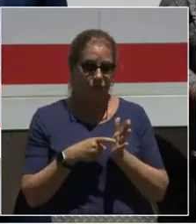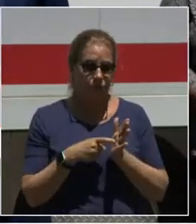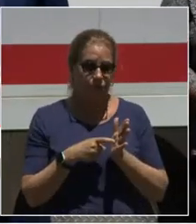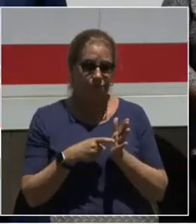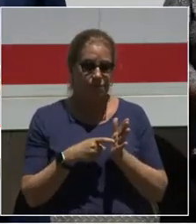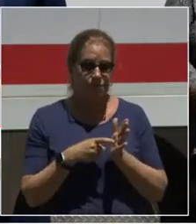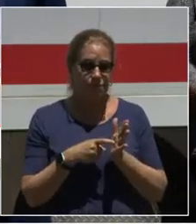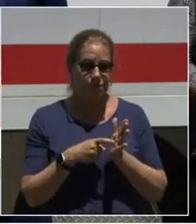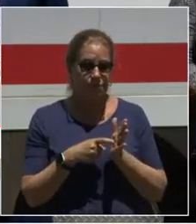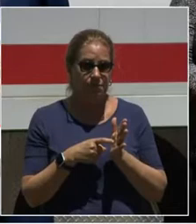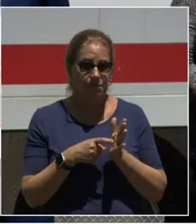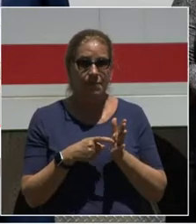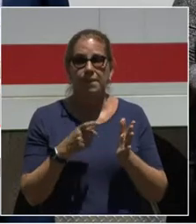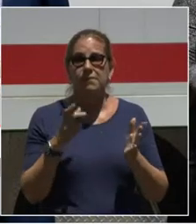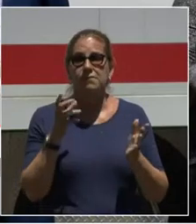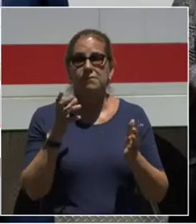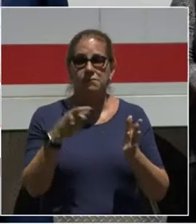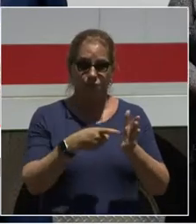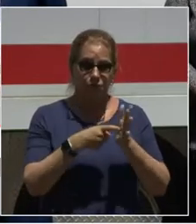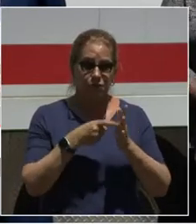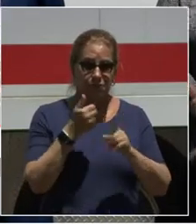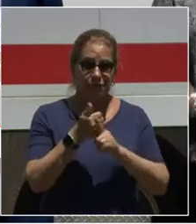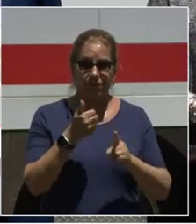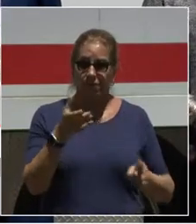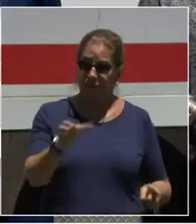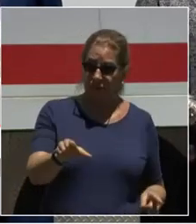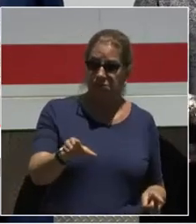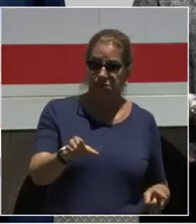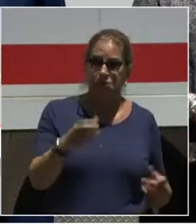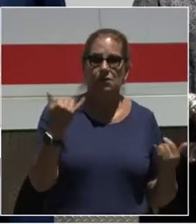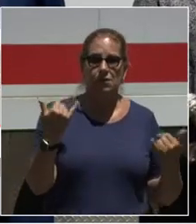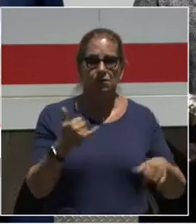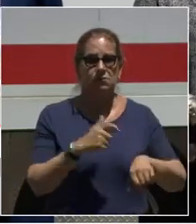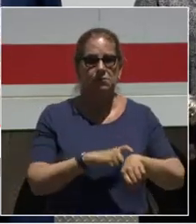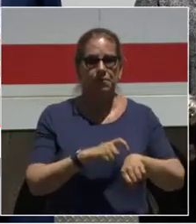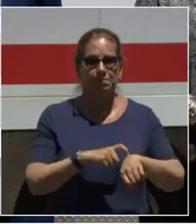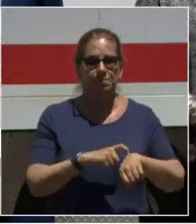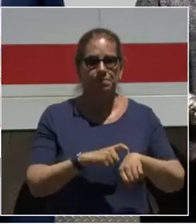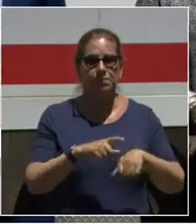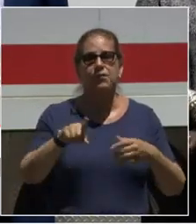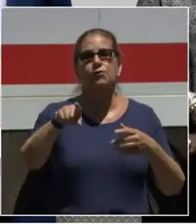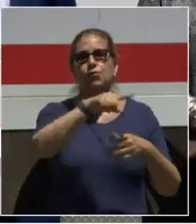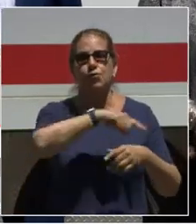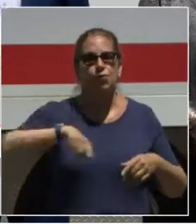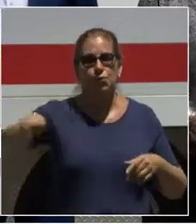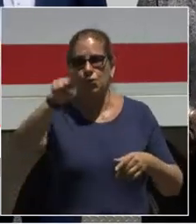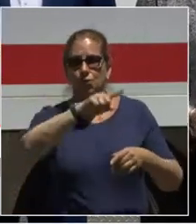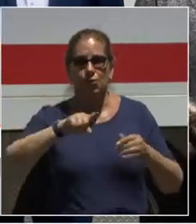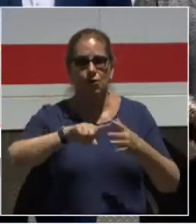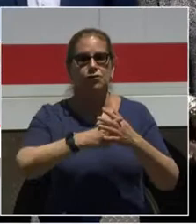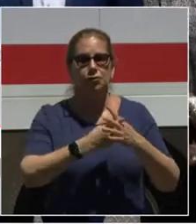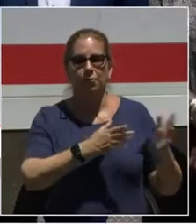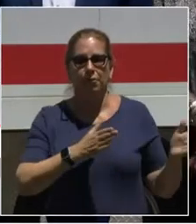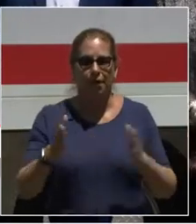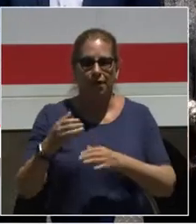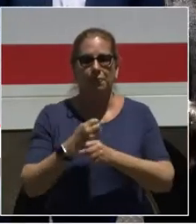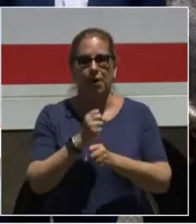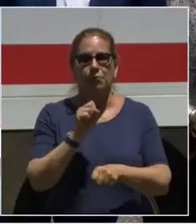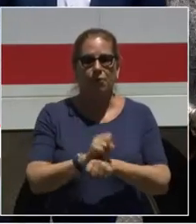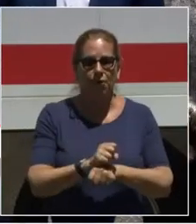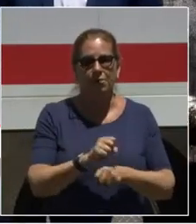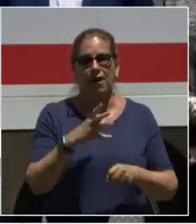will be. So now is the time to start planning for your appointments and getting your